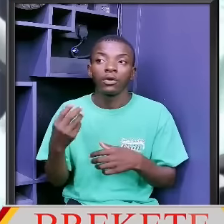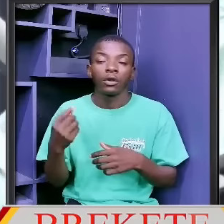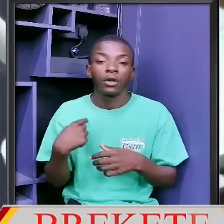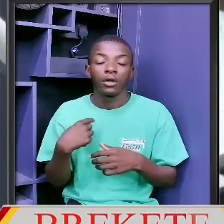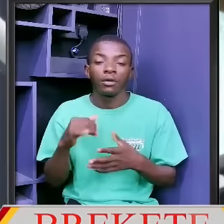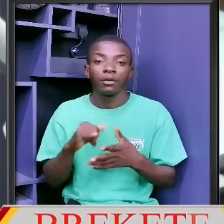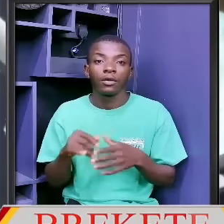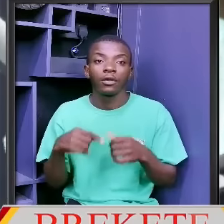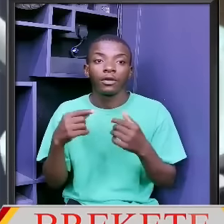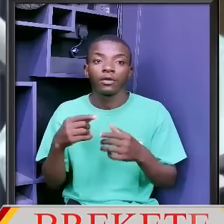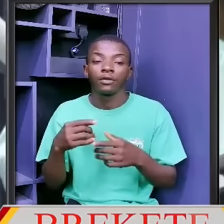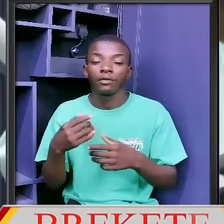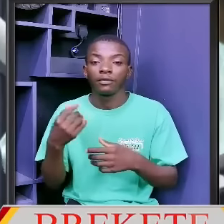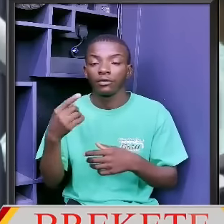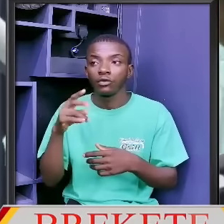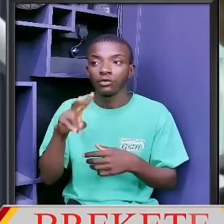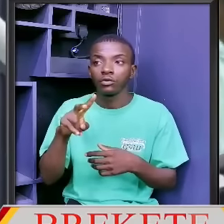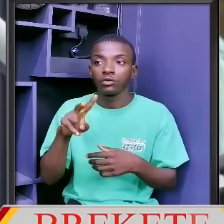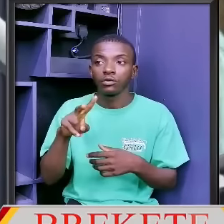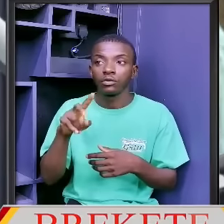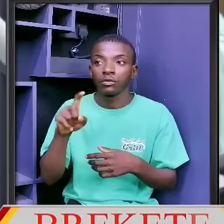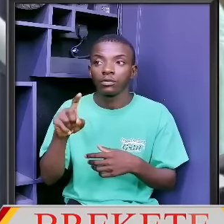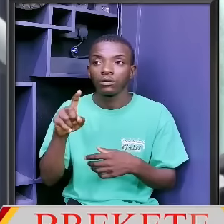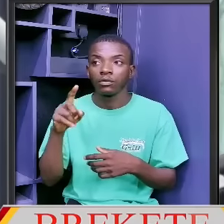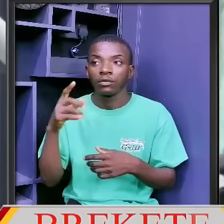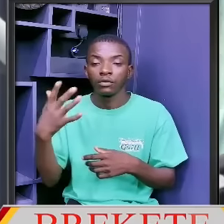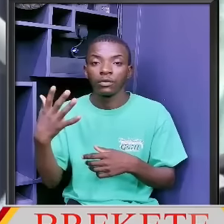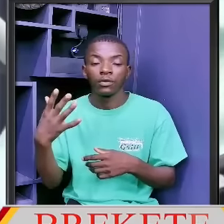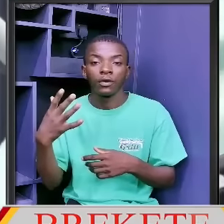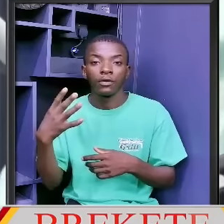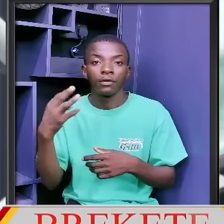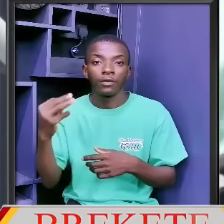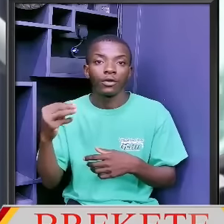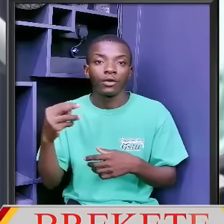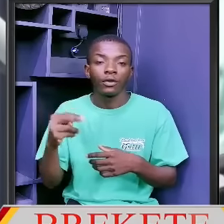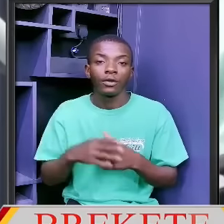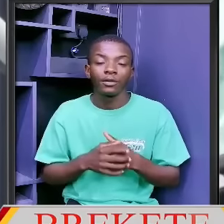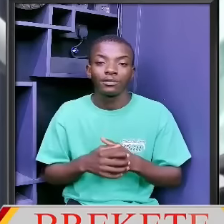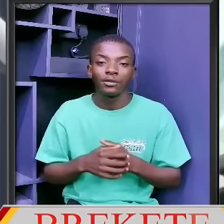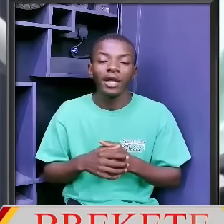see. He can't give them 2.5 million. As they carry them.